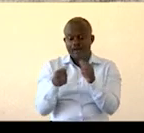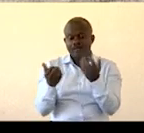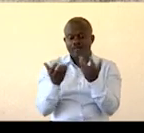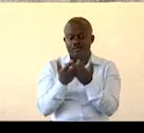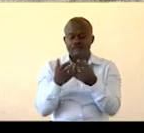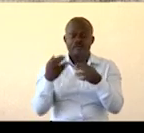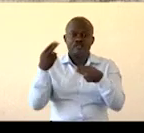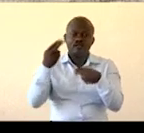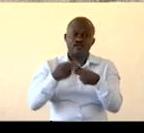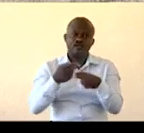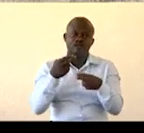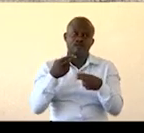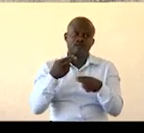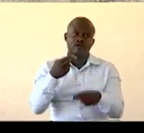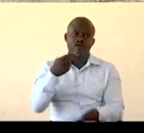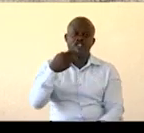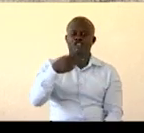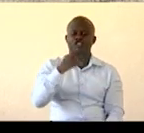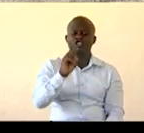geotropism.